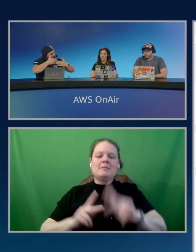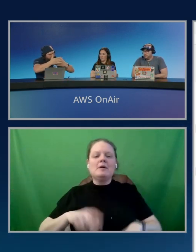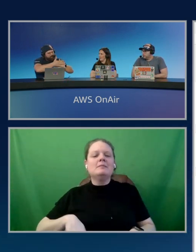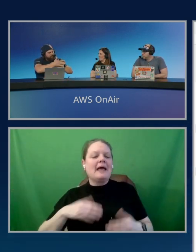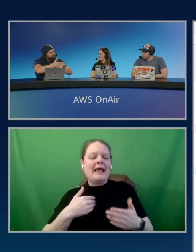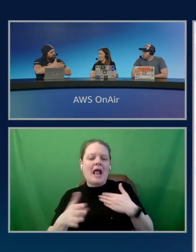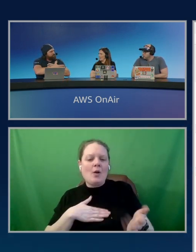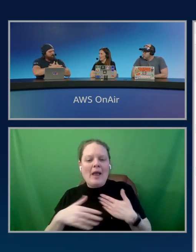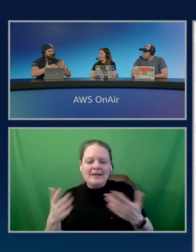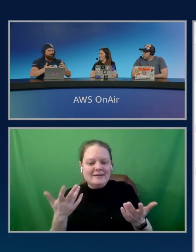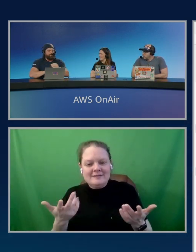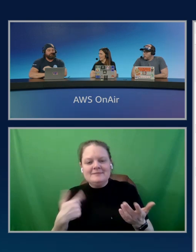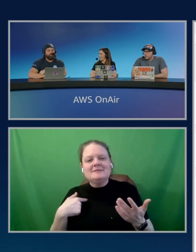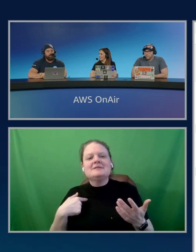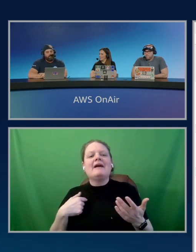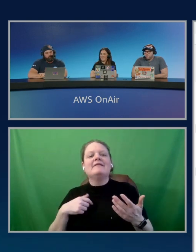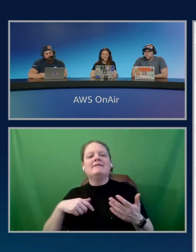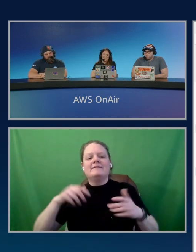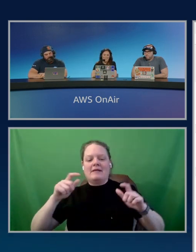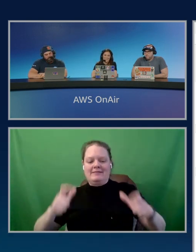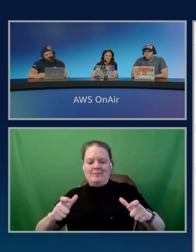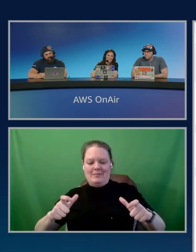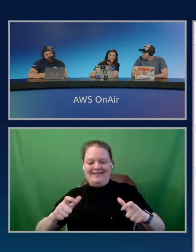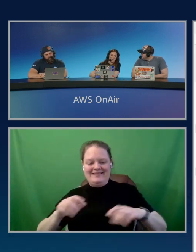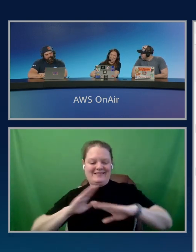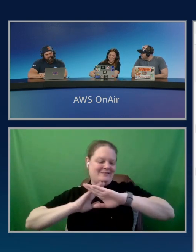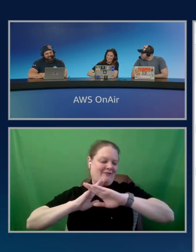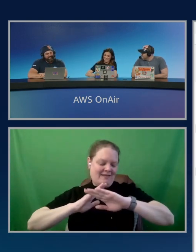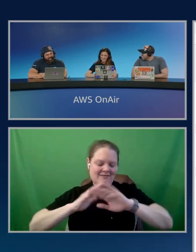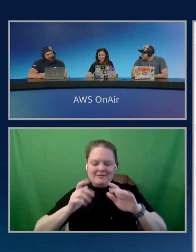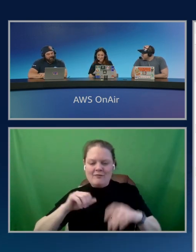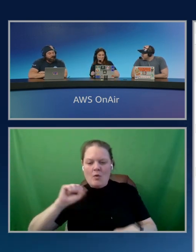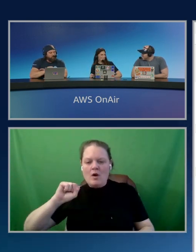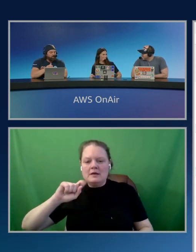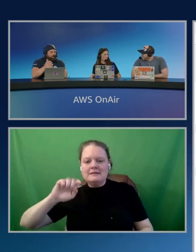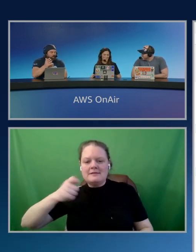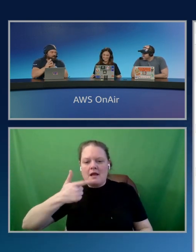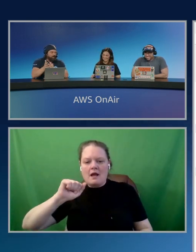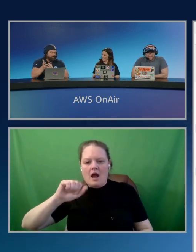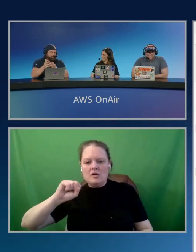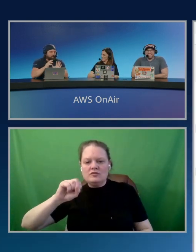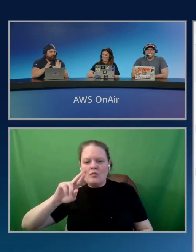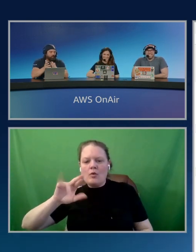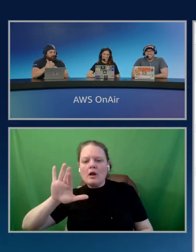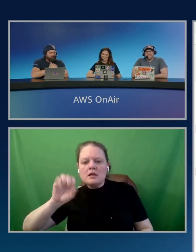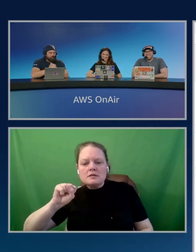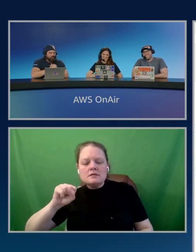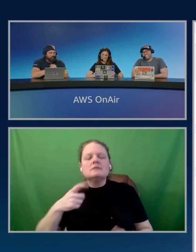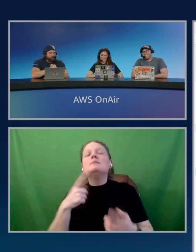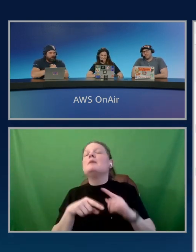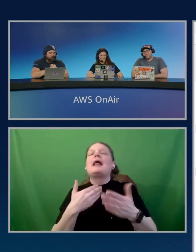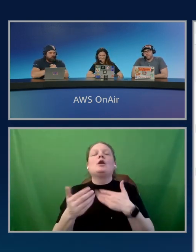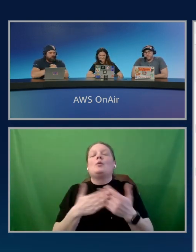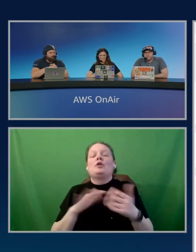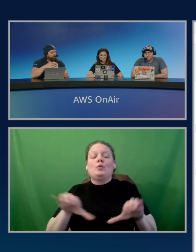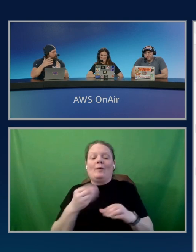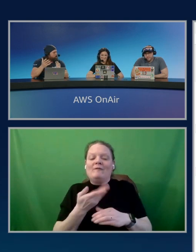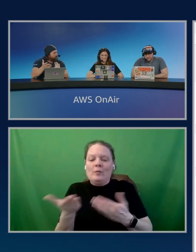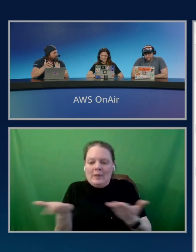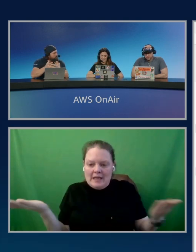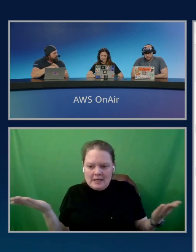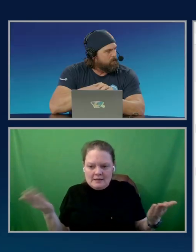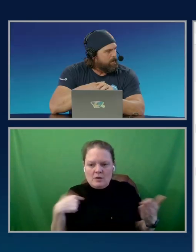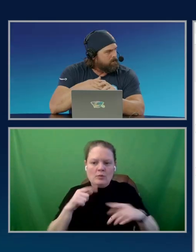plates. and the plates layered defense. But yeah. So anyways, so we're doing a few things. We're doing traditional